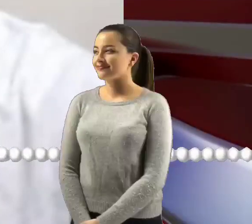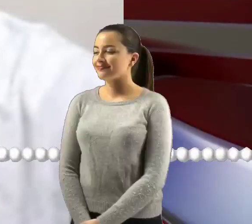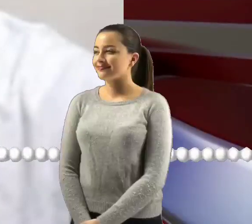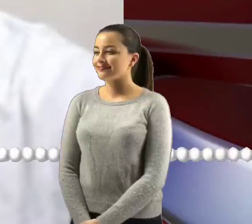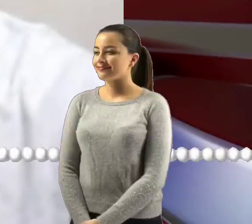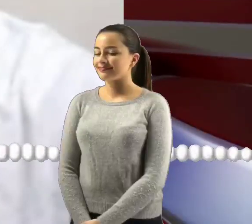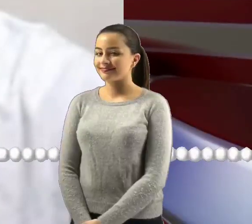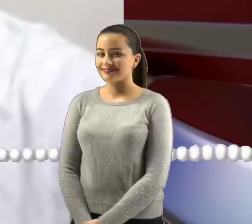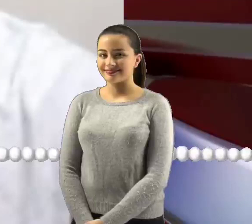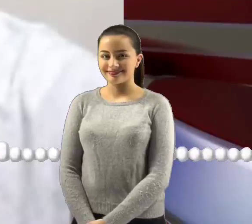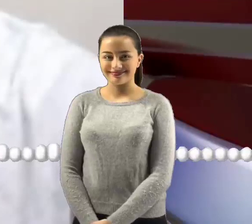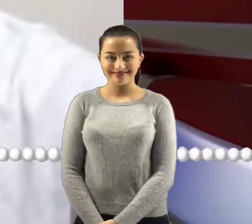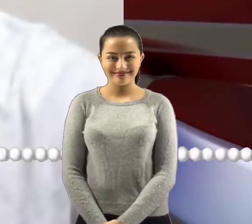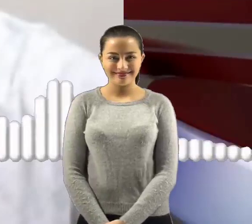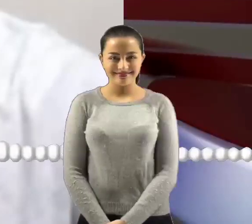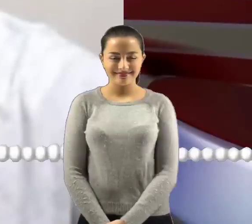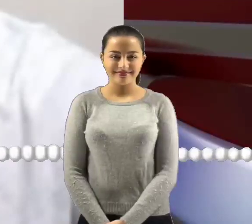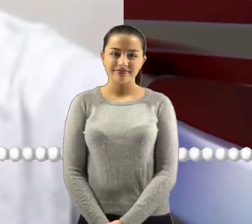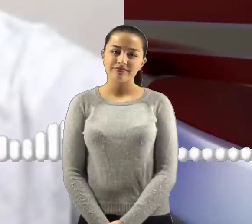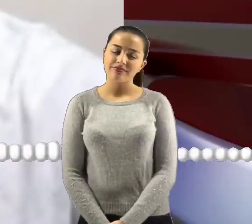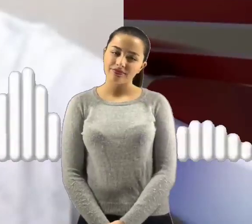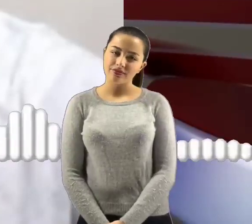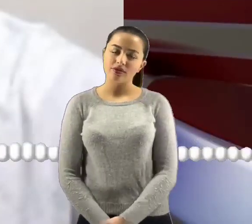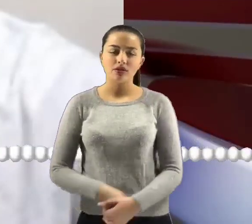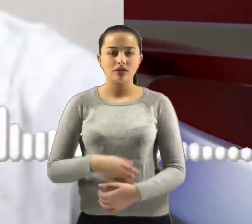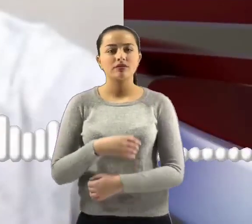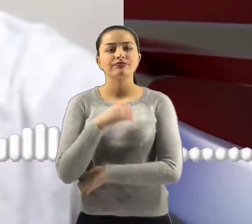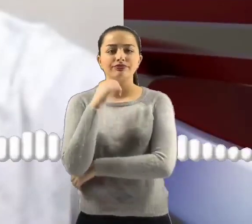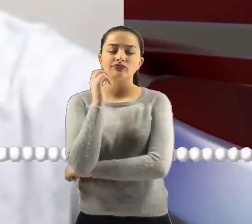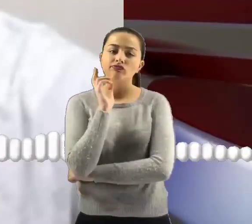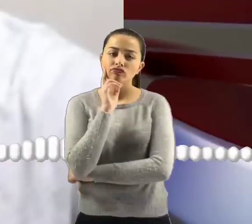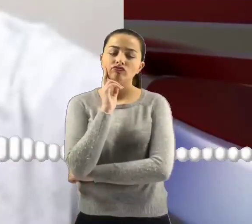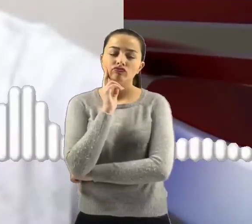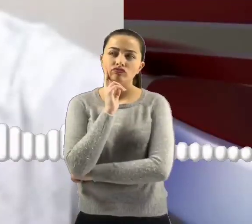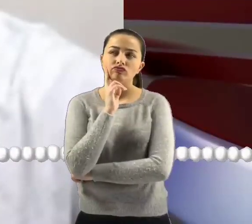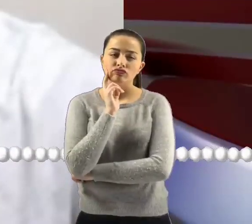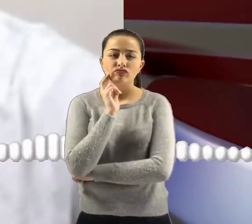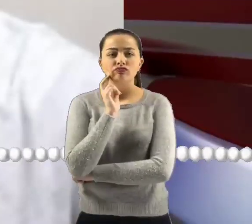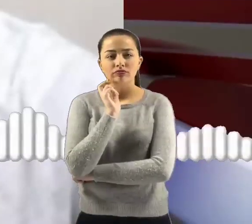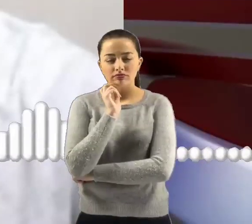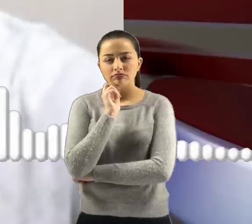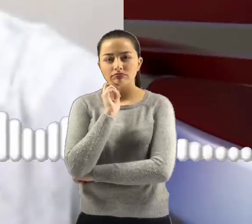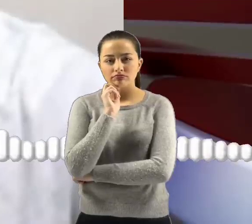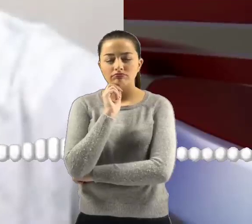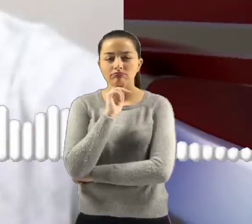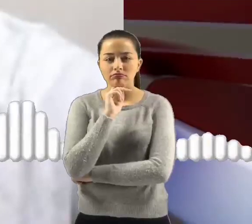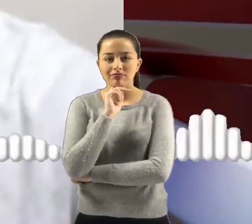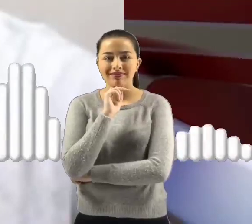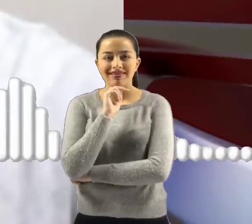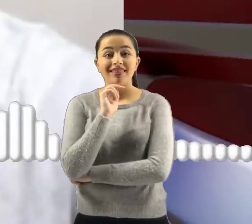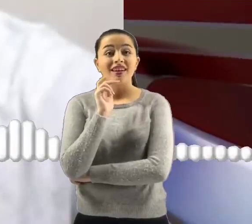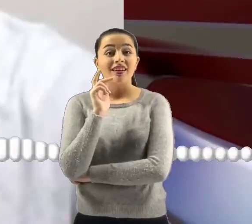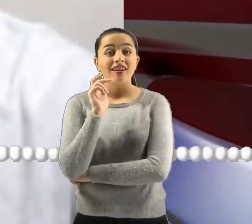What do you think? Which way should we go? Let us hear from you, okay? Just feel free to share your